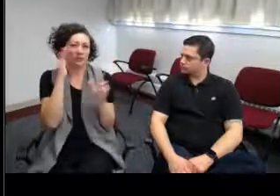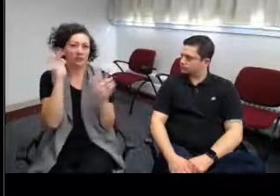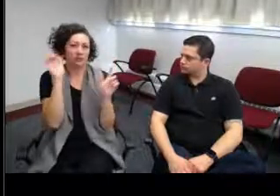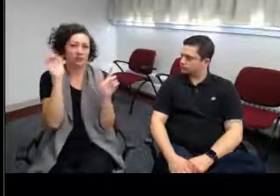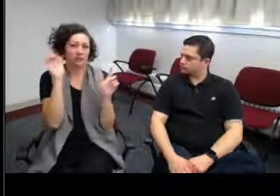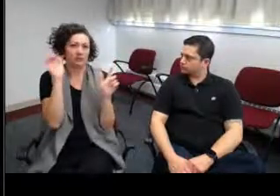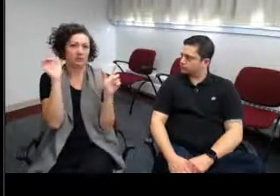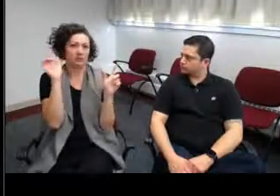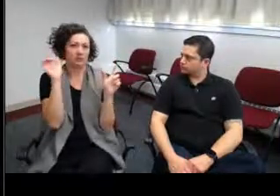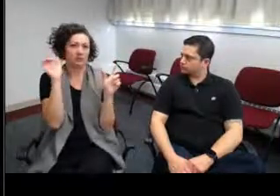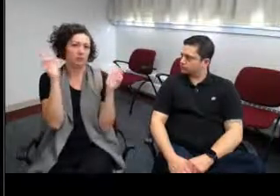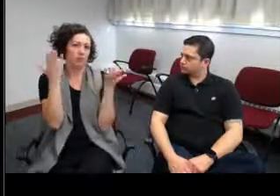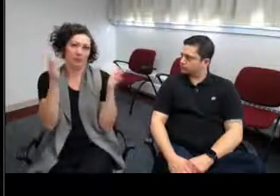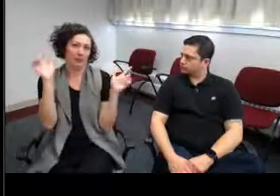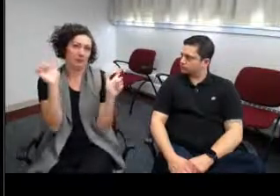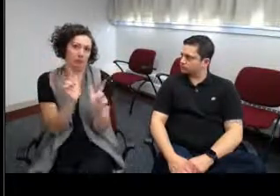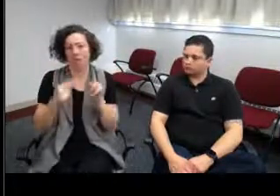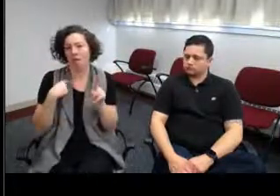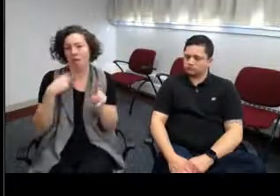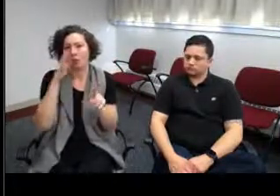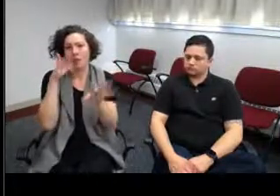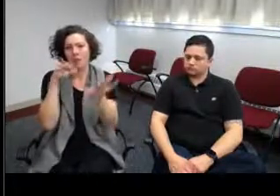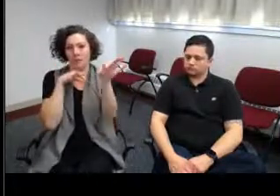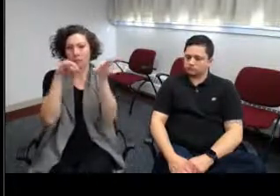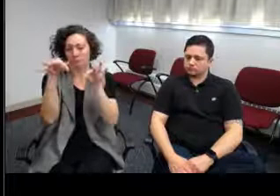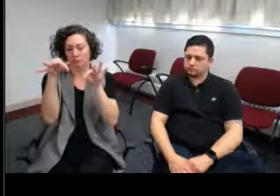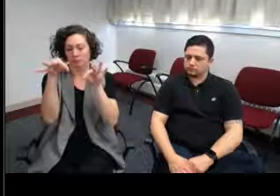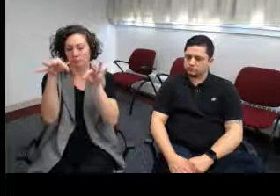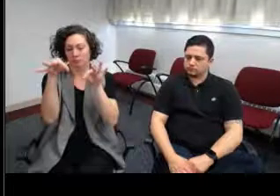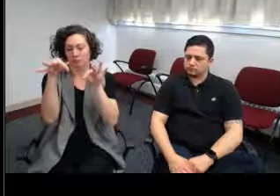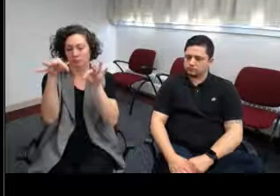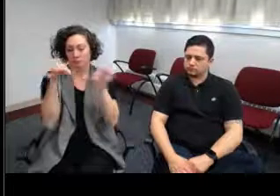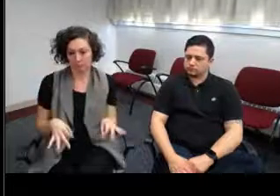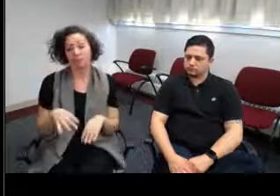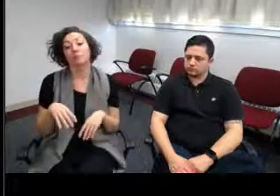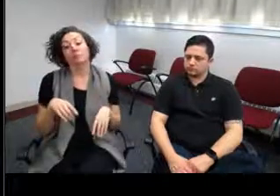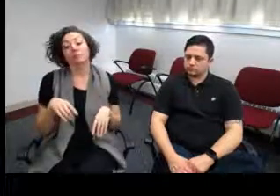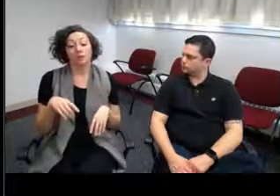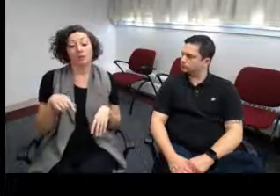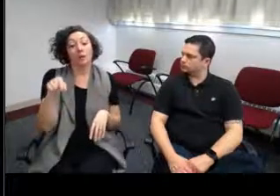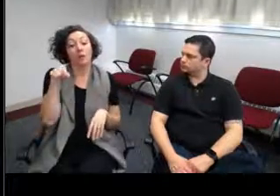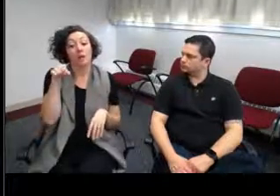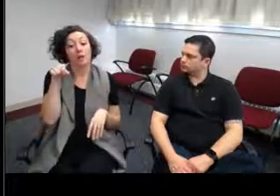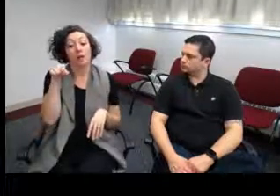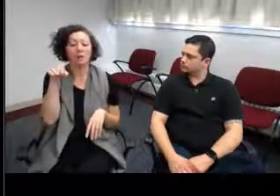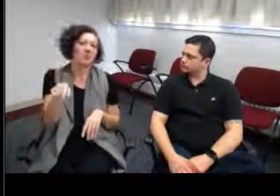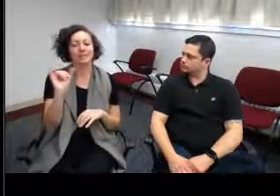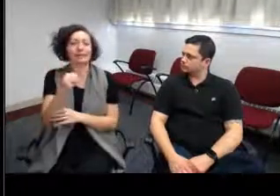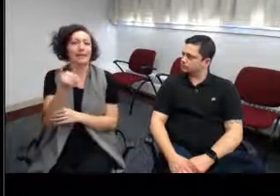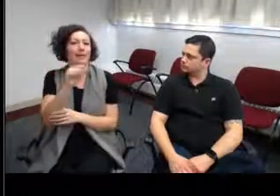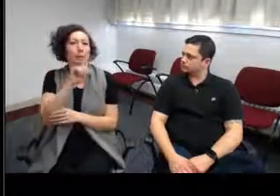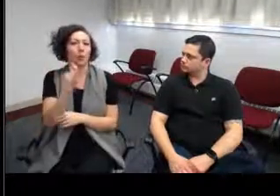I know it's probably small and not able to be read easily as we're showing it here, but I will explain